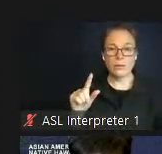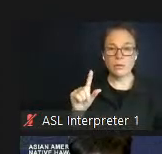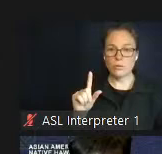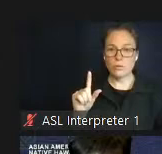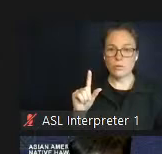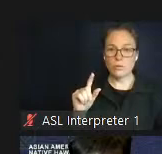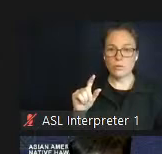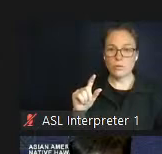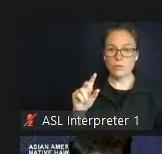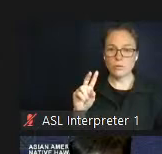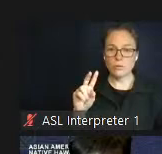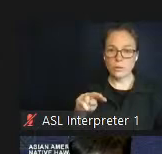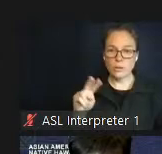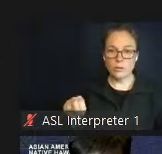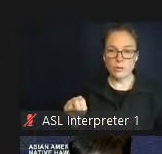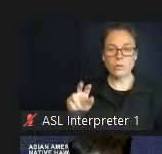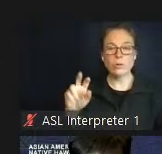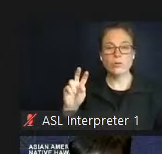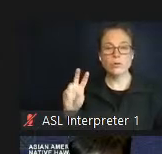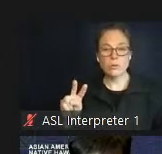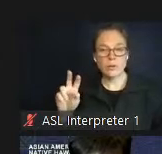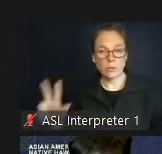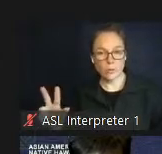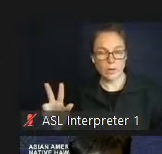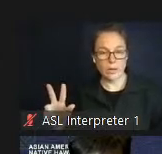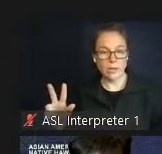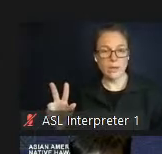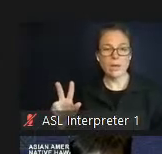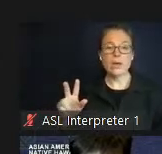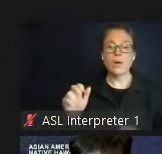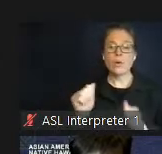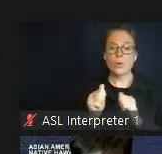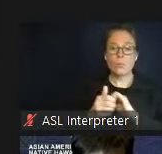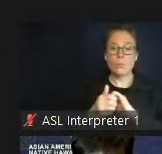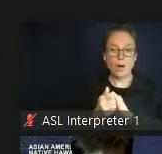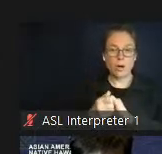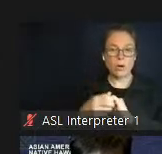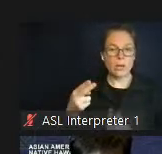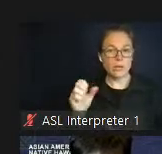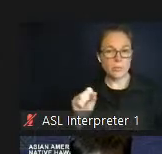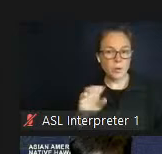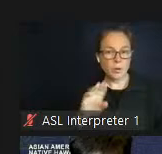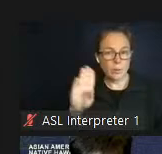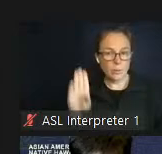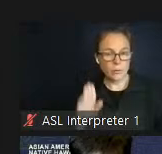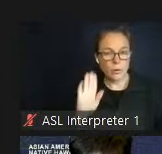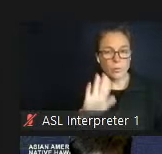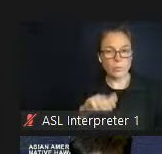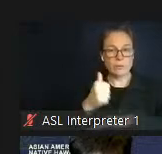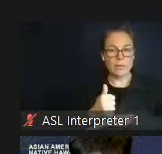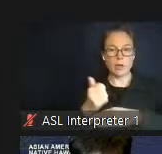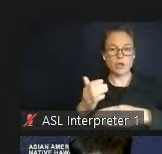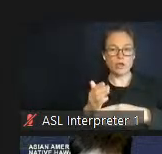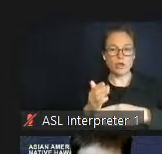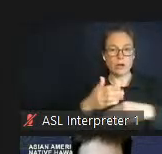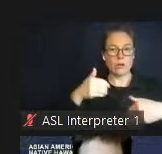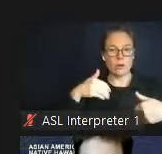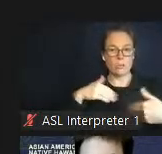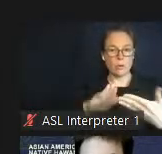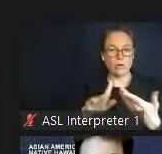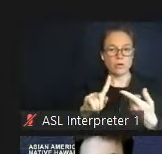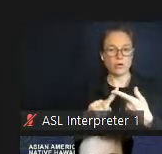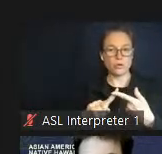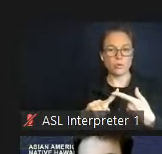22-23, the county, in partnership with the cities of Hillsborough and Beaverton, will implement a shared approach to community engagement.